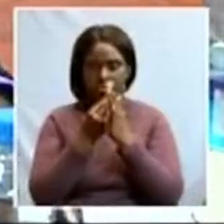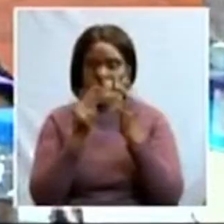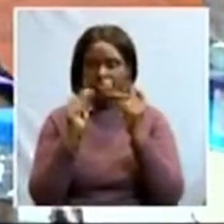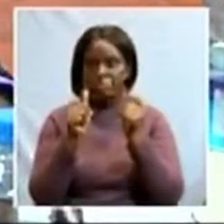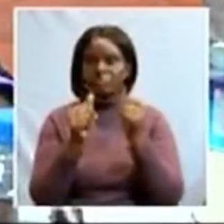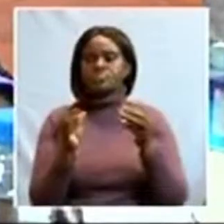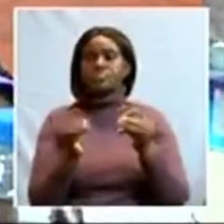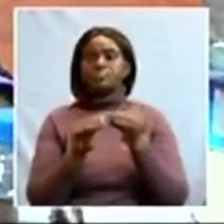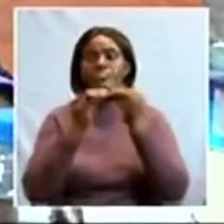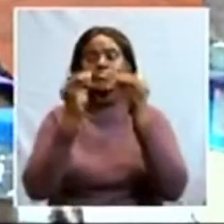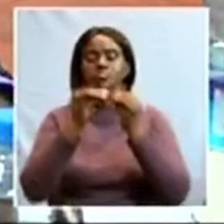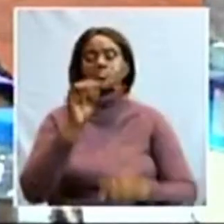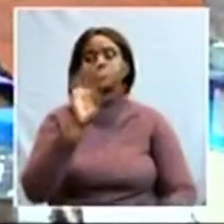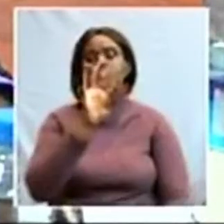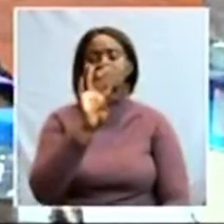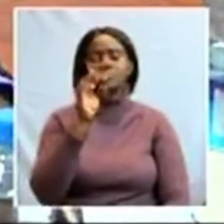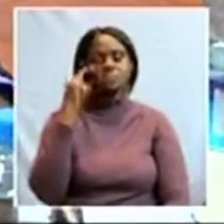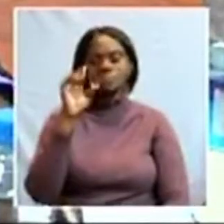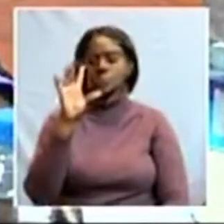totaling